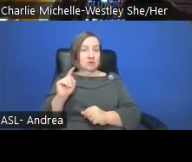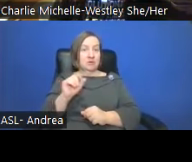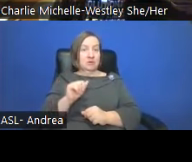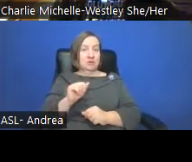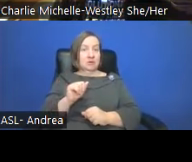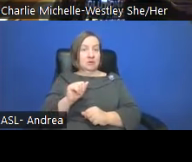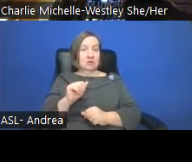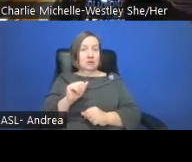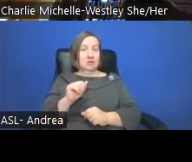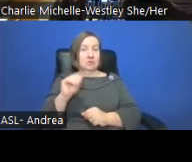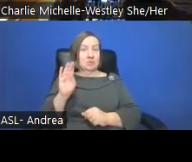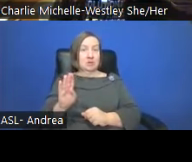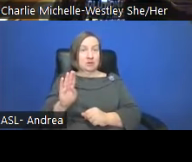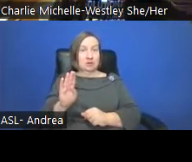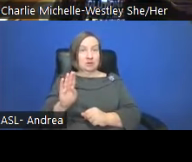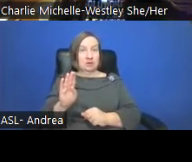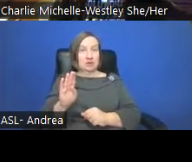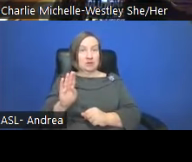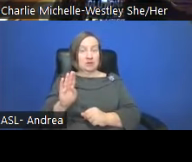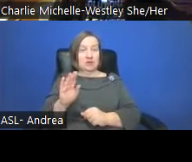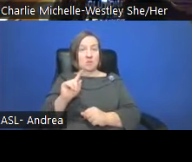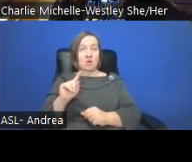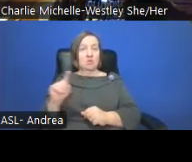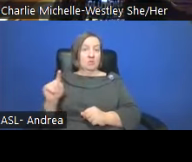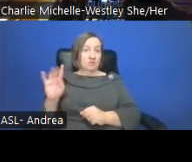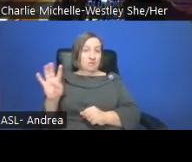A, B, 1 through 4?